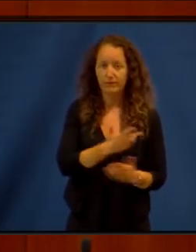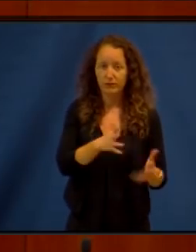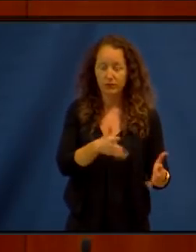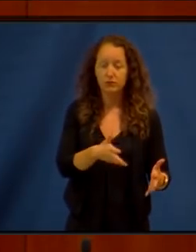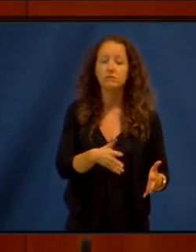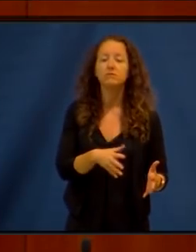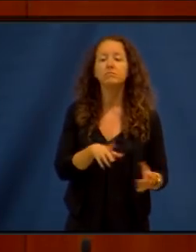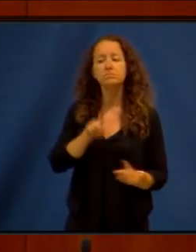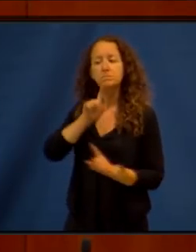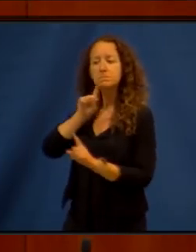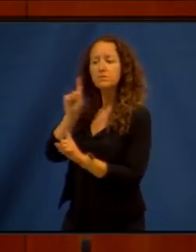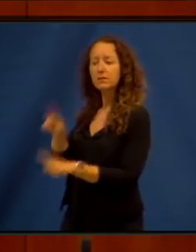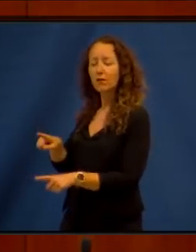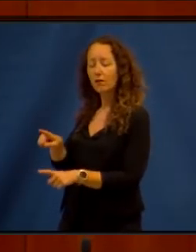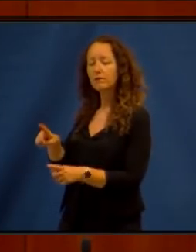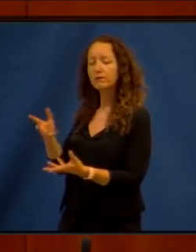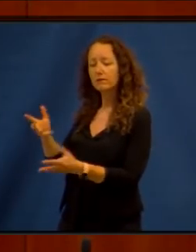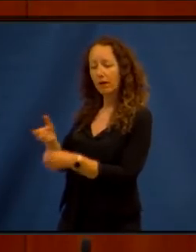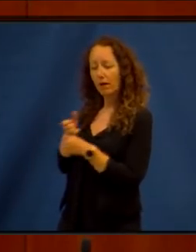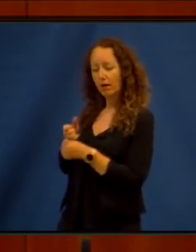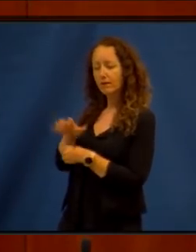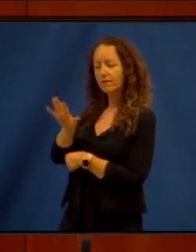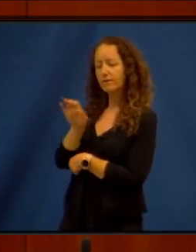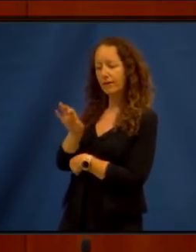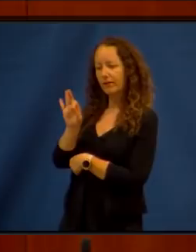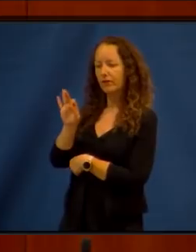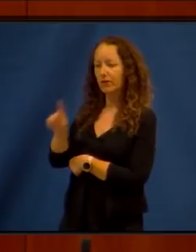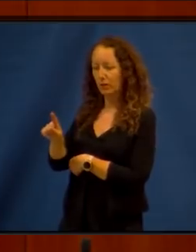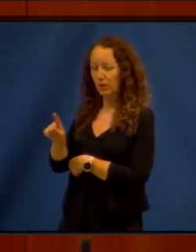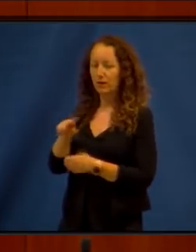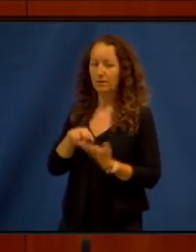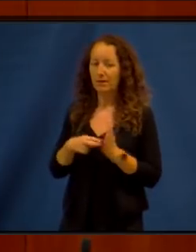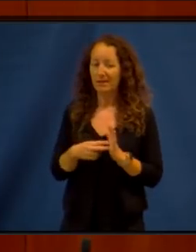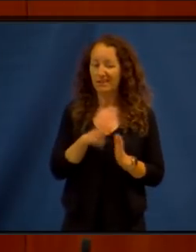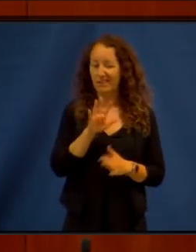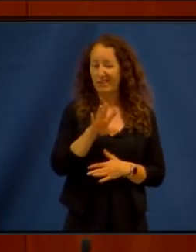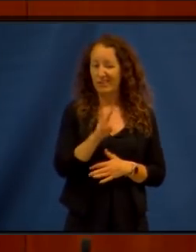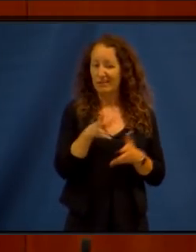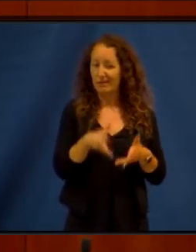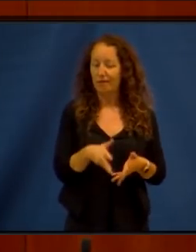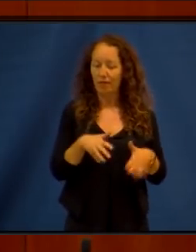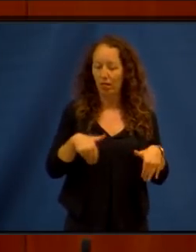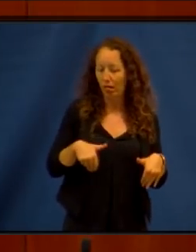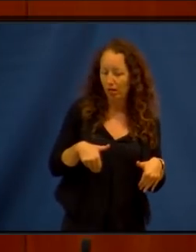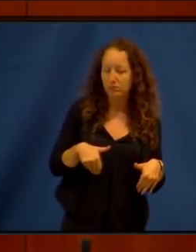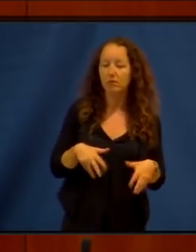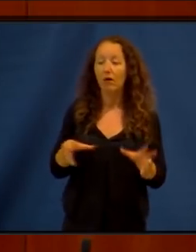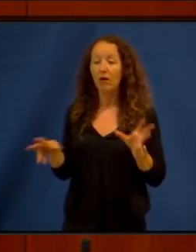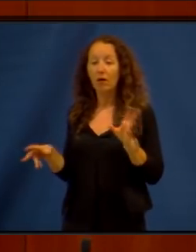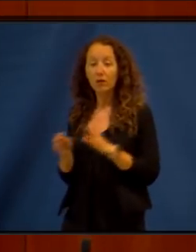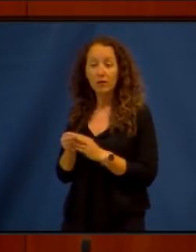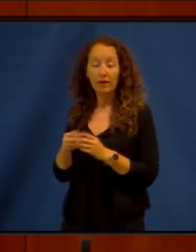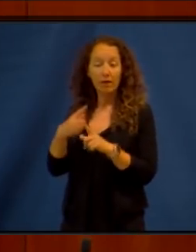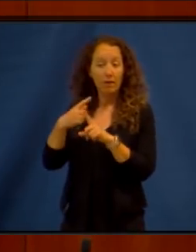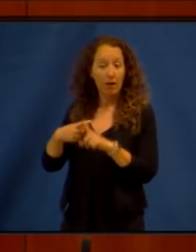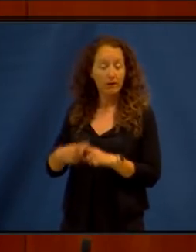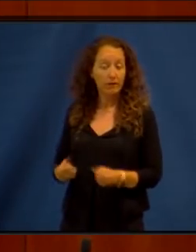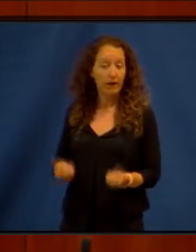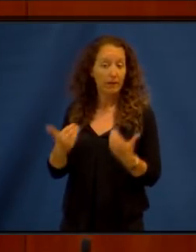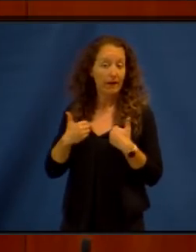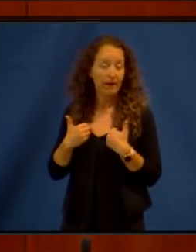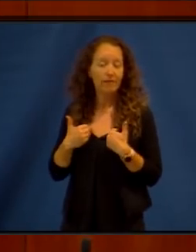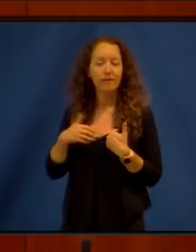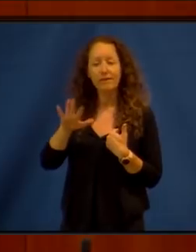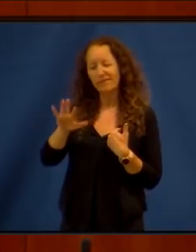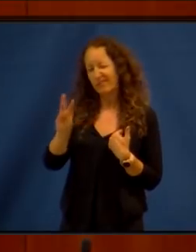We've had results on 591. There's 56 pending, but we've had 59 positives, which is much higher than it was